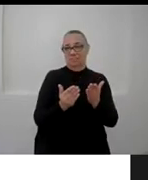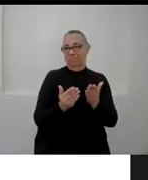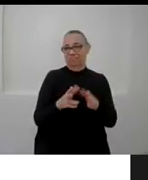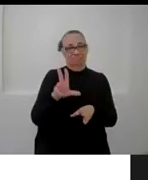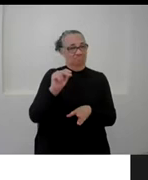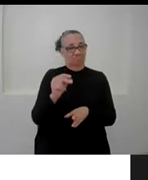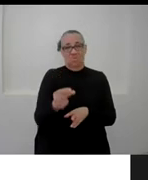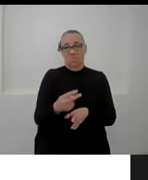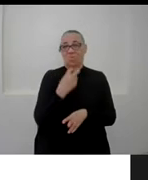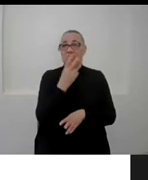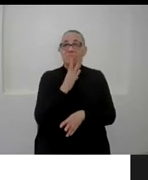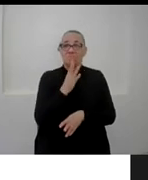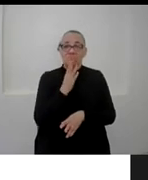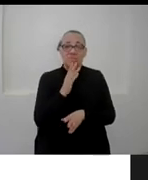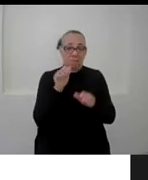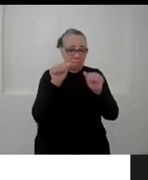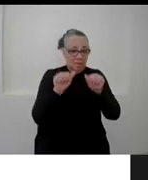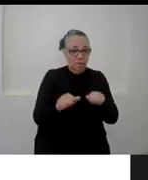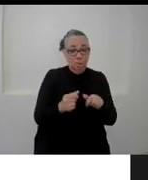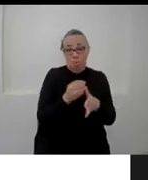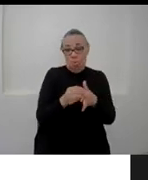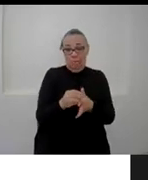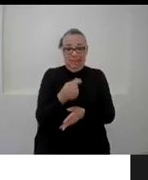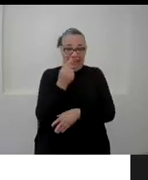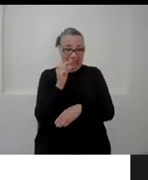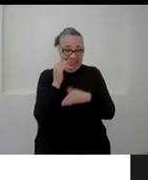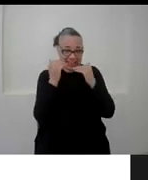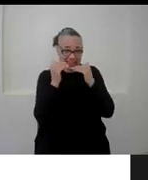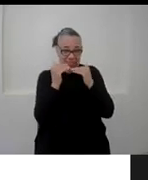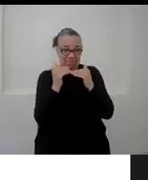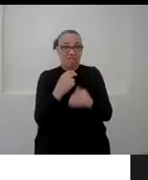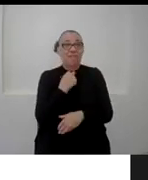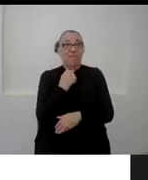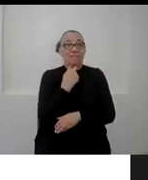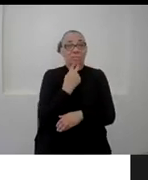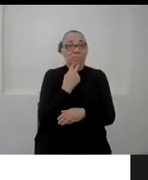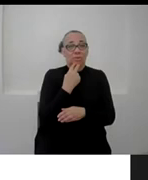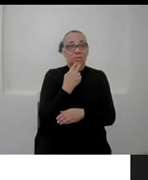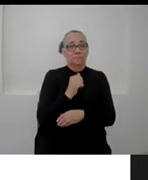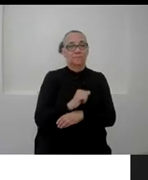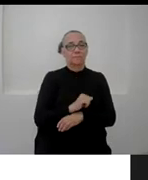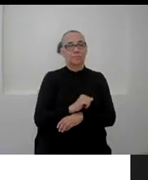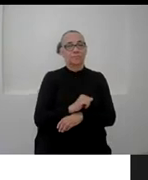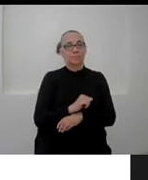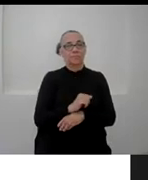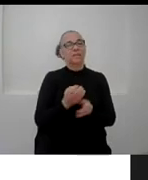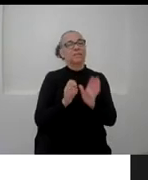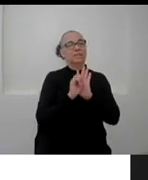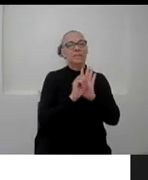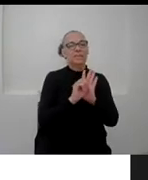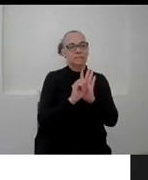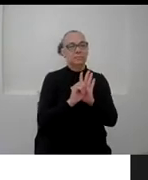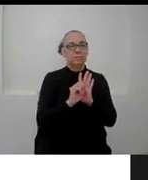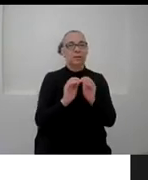all, or only very limited verbal communication. Over lunch, we saw some examples of